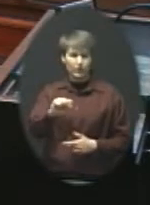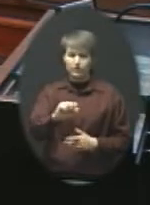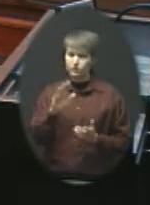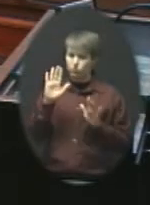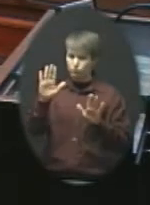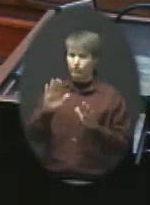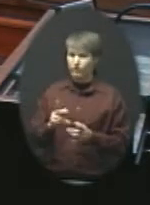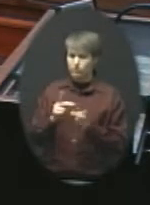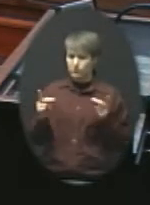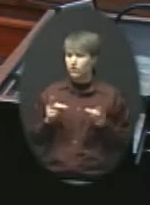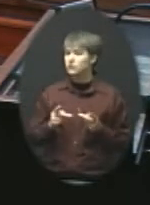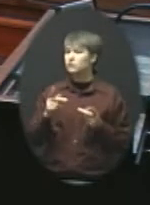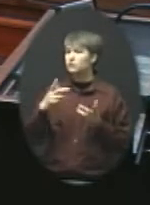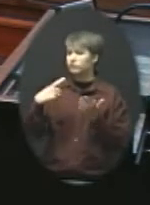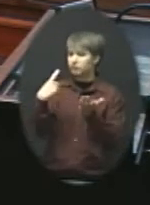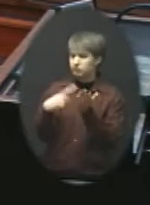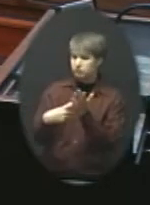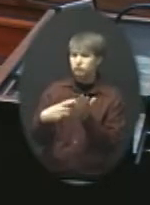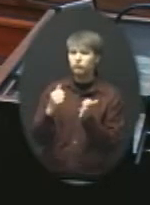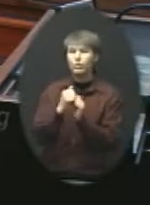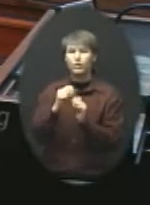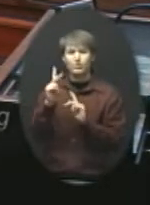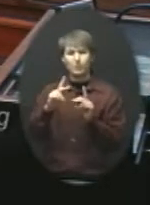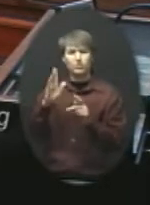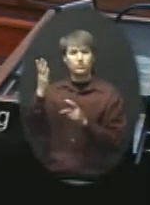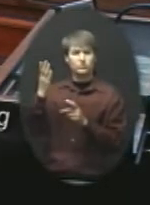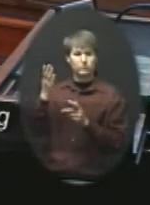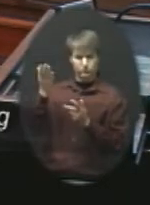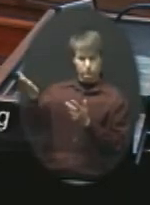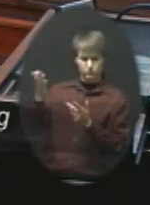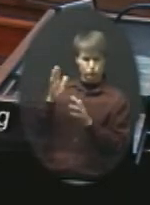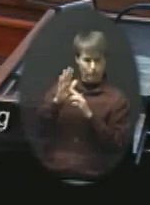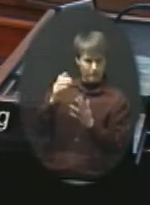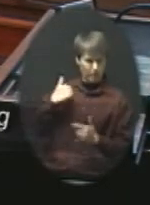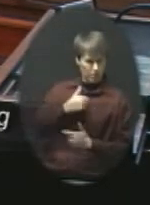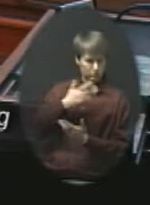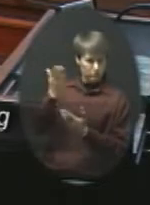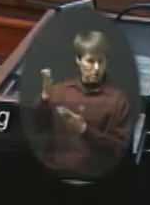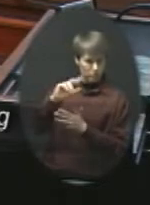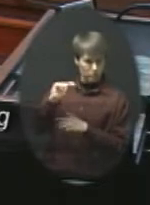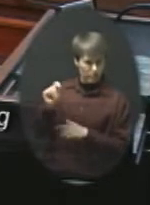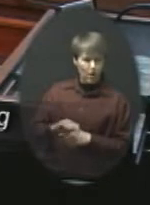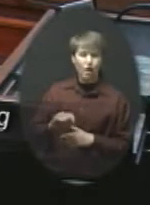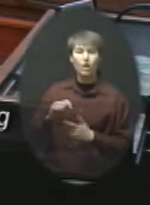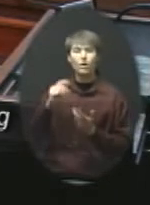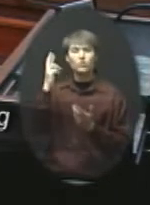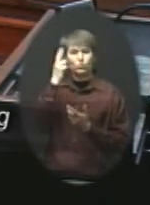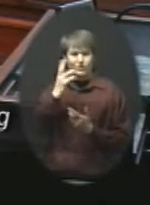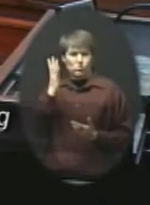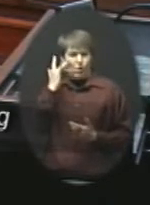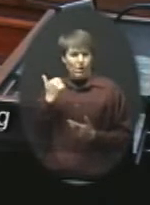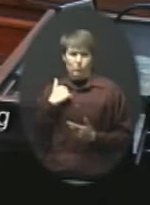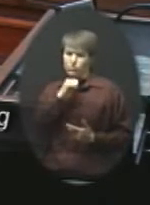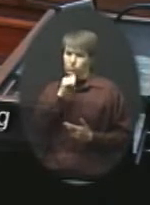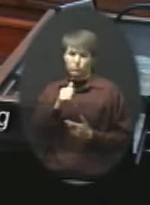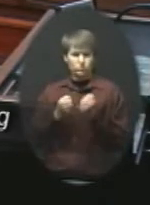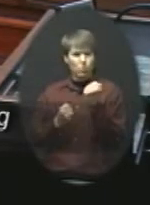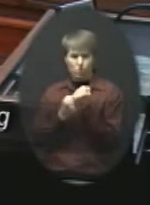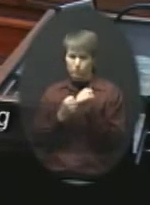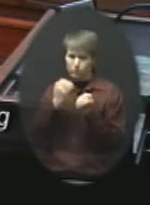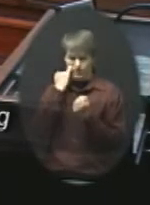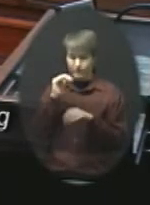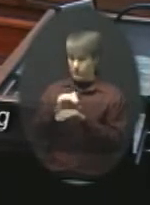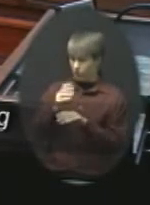to talk with the folks in Topeka. This is our reasoning of why we don't support that if we vote for it